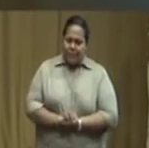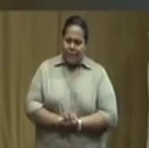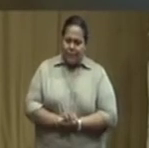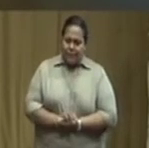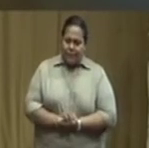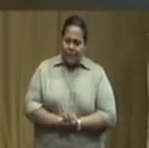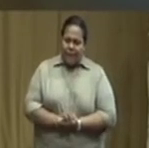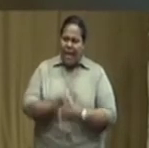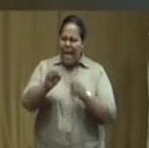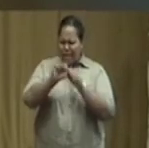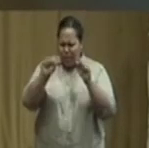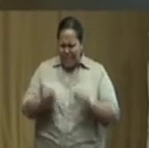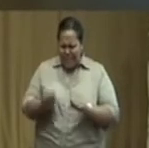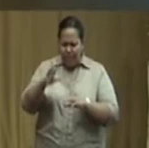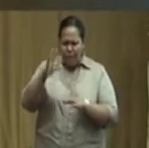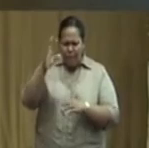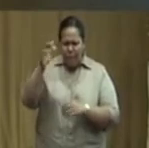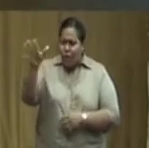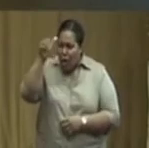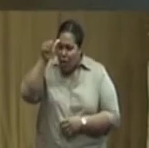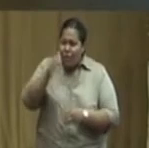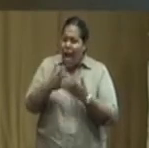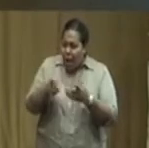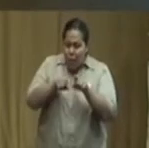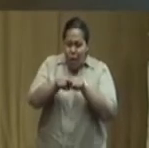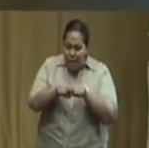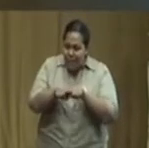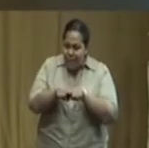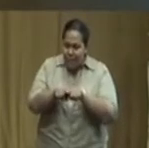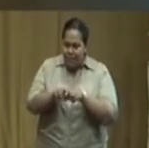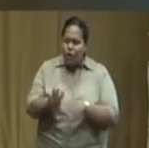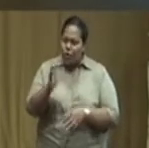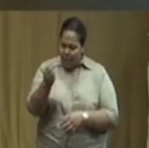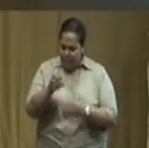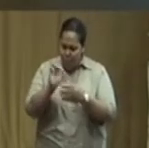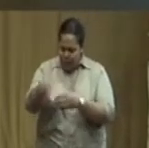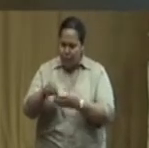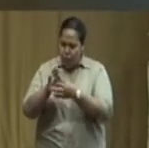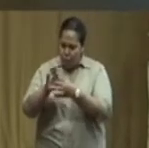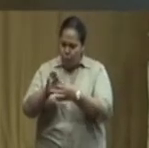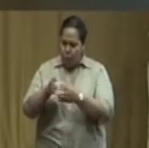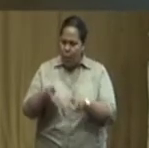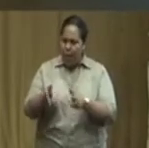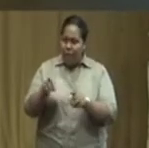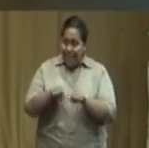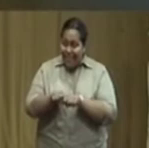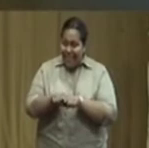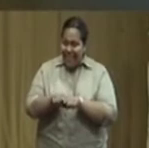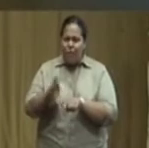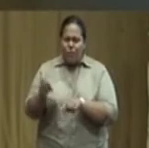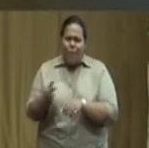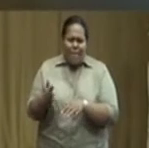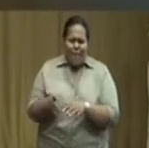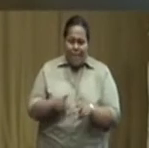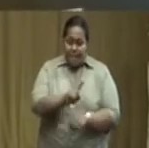knowledge. This perhaps isn't such a problem with, say, statistics, which I suppose should be taught in a similar way wherever you